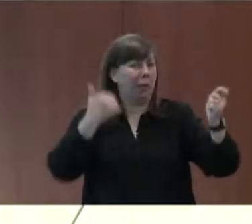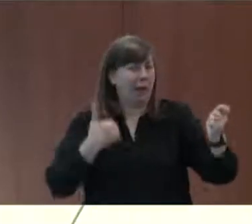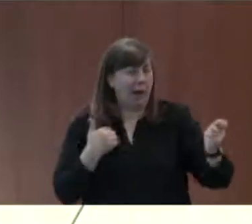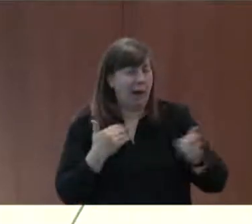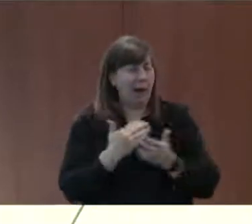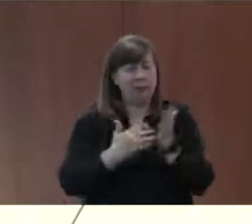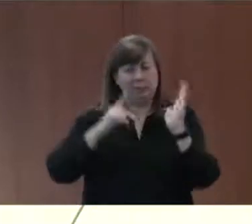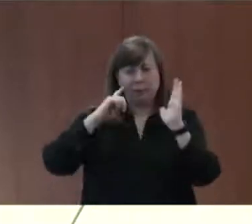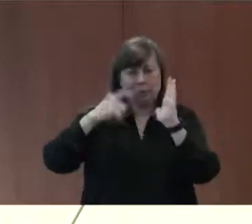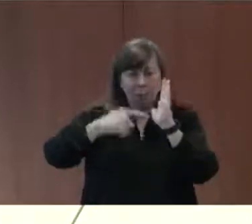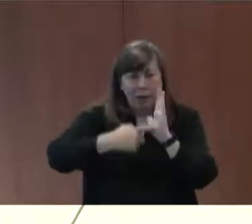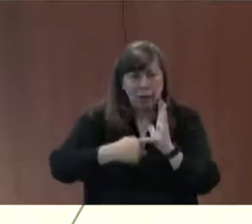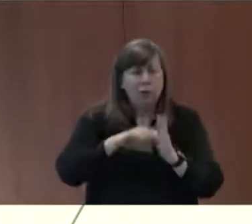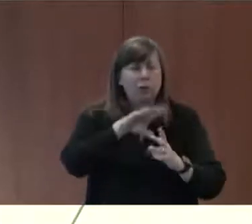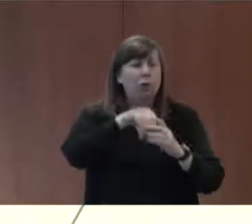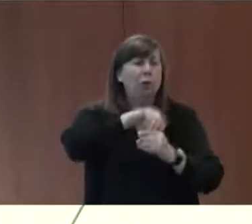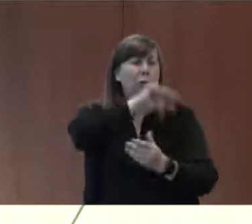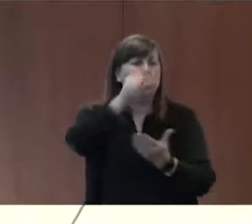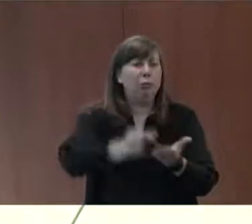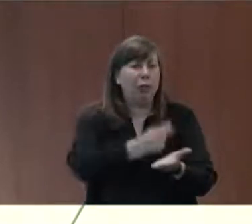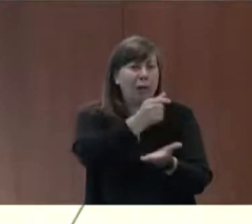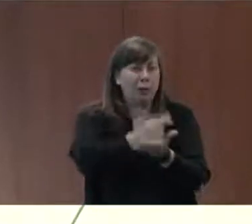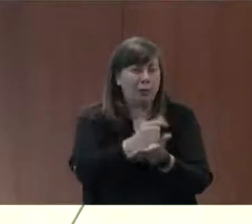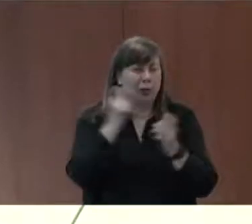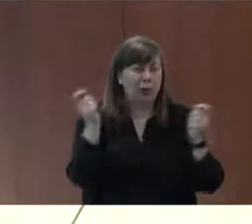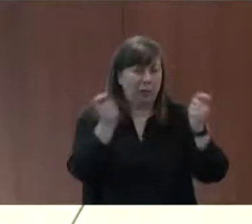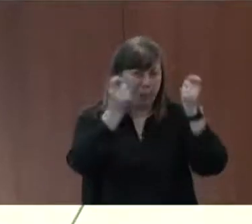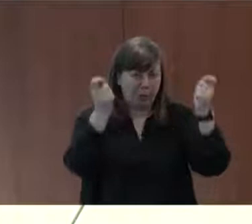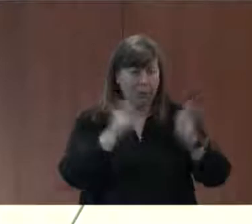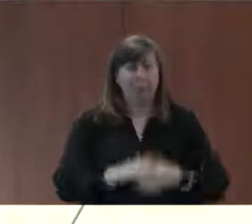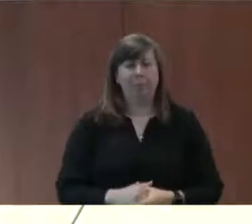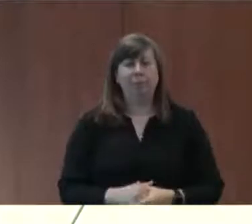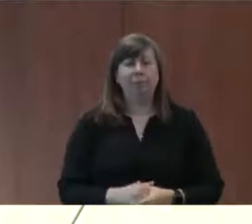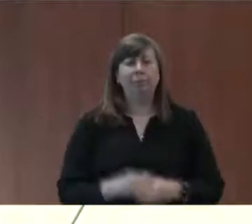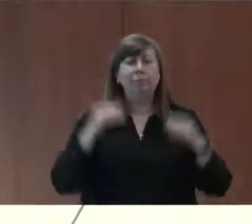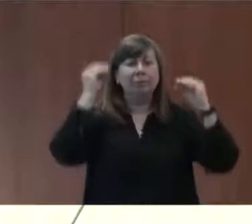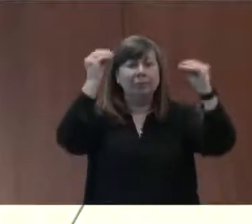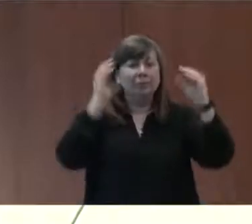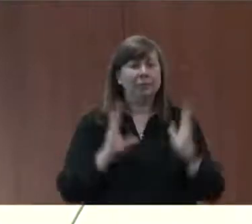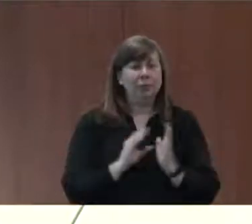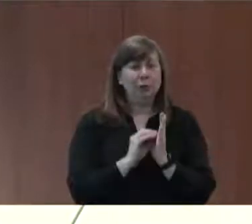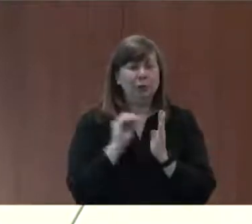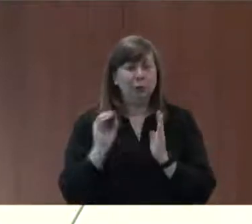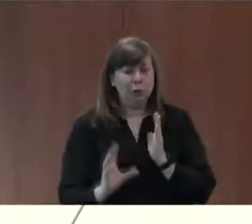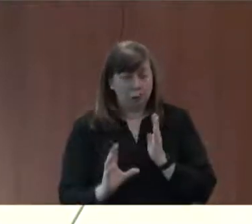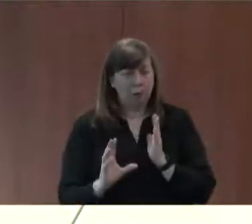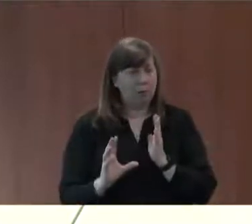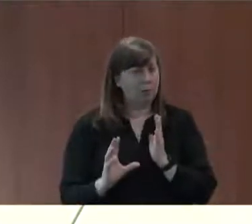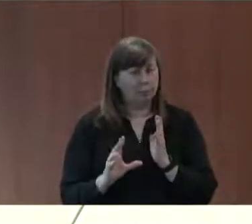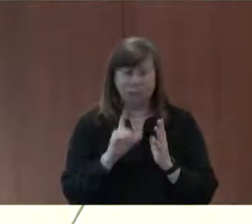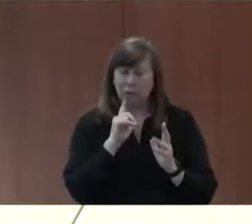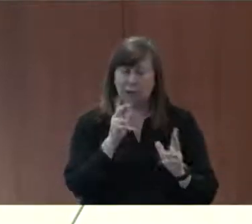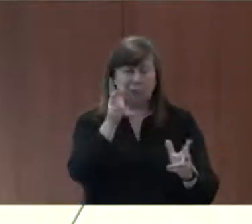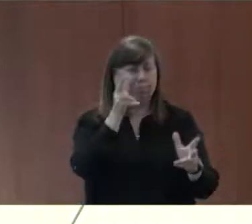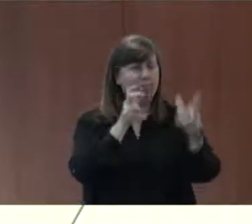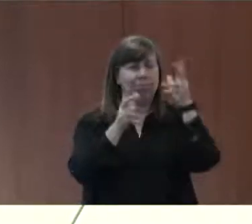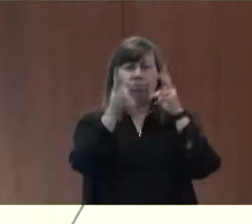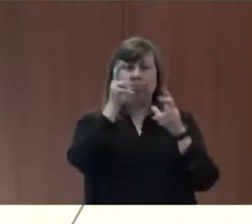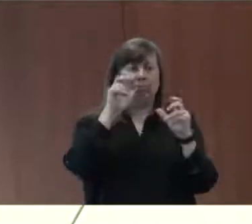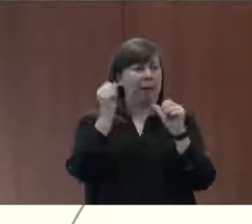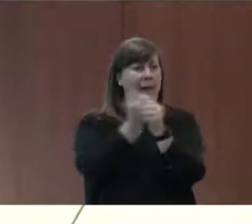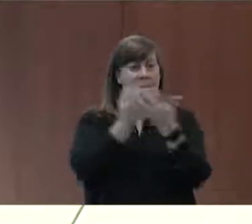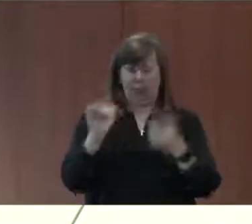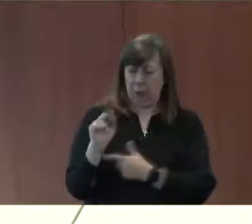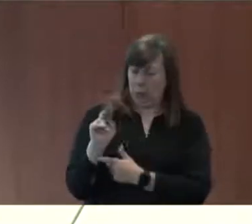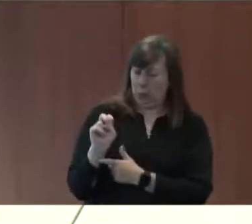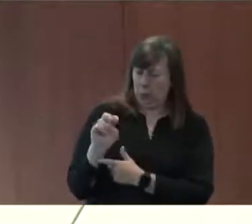some recognition, including graduation ceremonies. Teachers and students take it all in. June